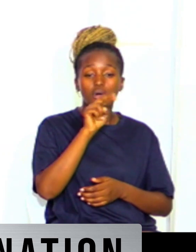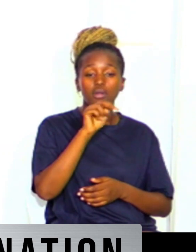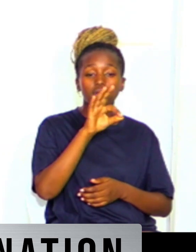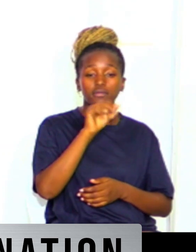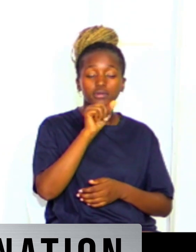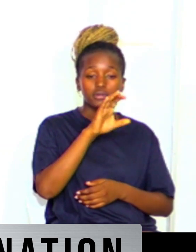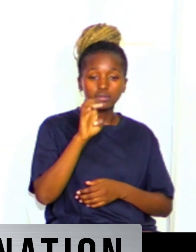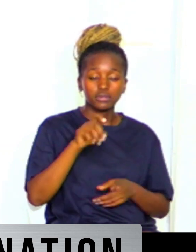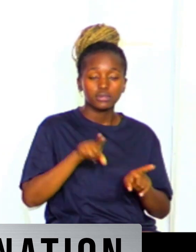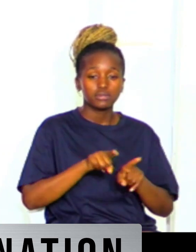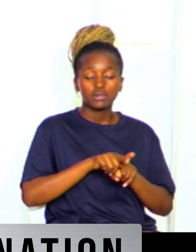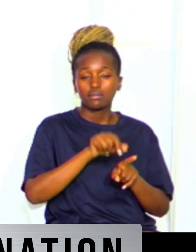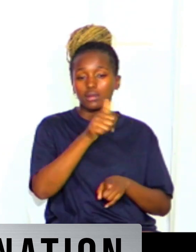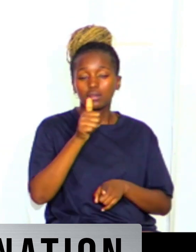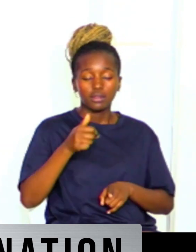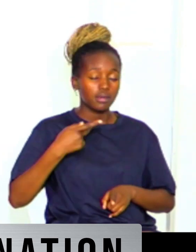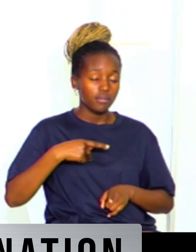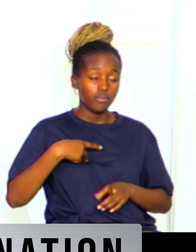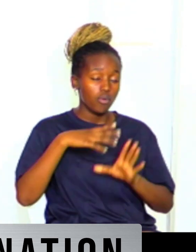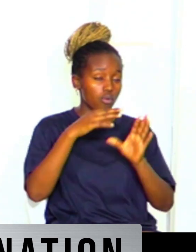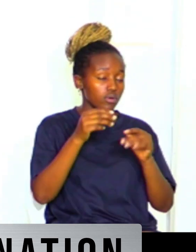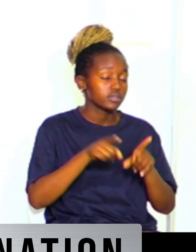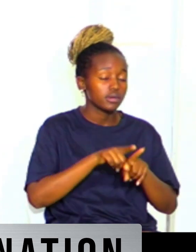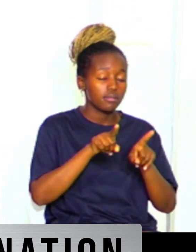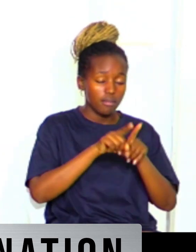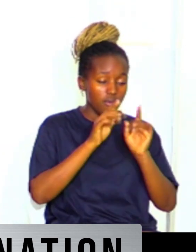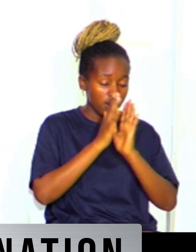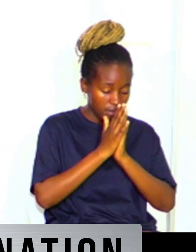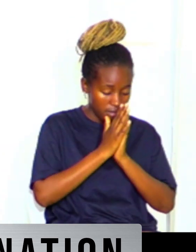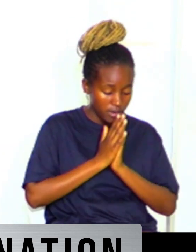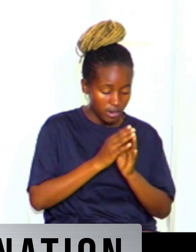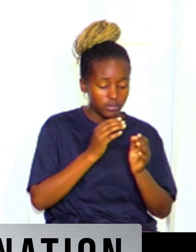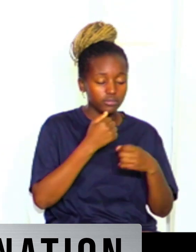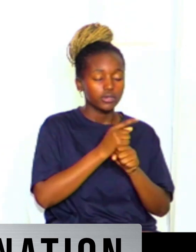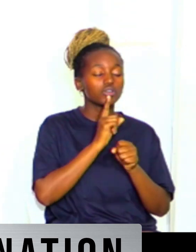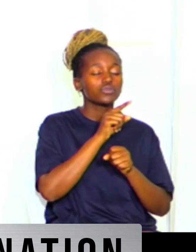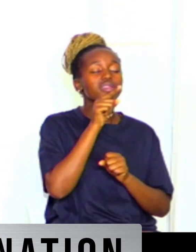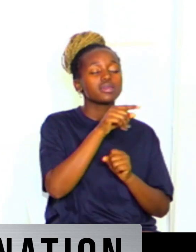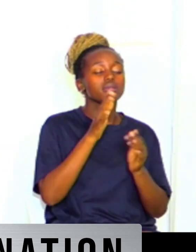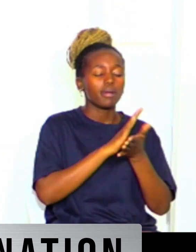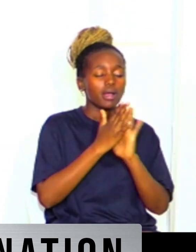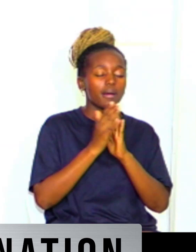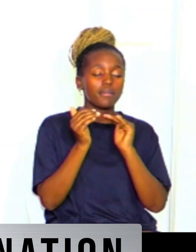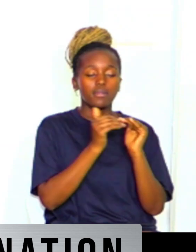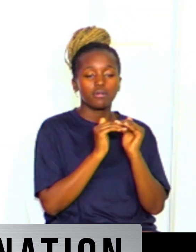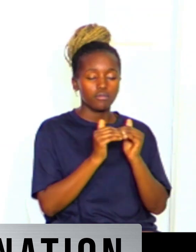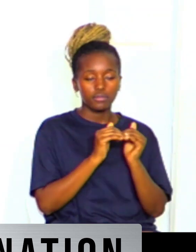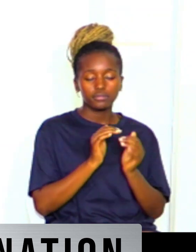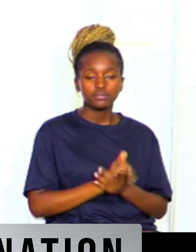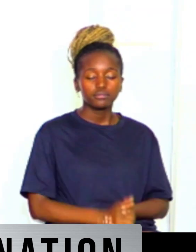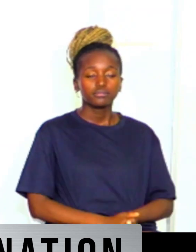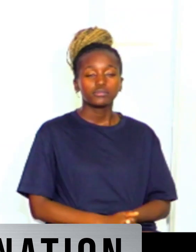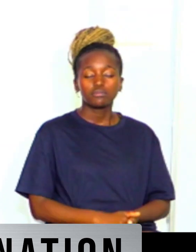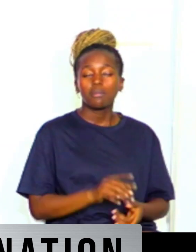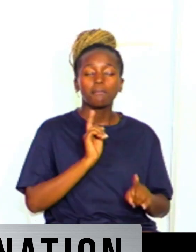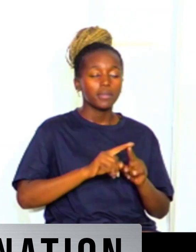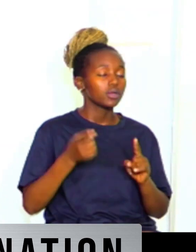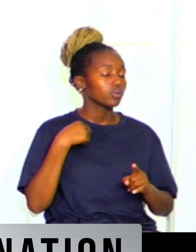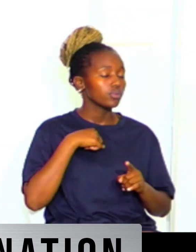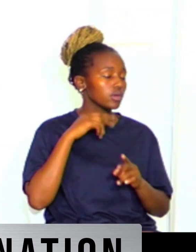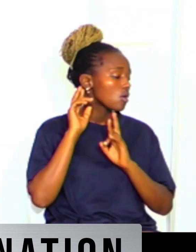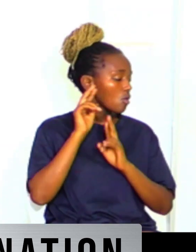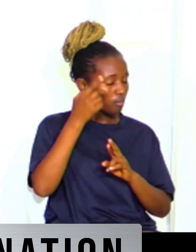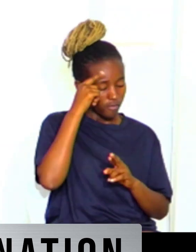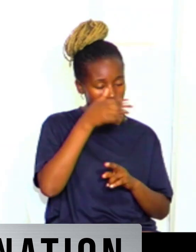that is very unfair. Yes, but we pray for the best. Tanzania ni nyumbani. Tafadhali muache Tundu